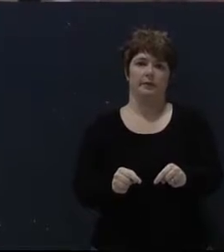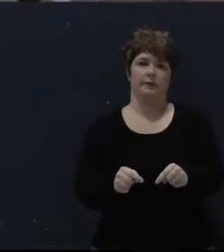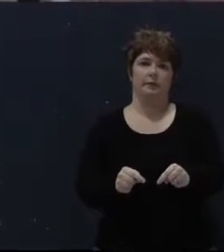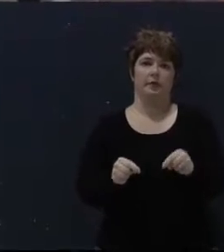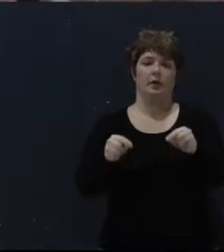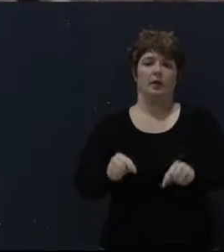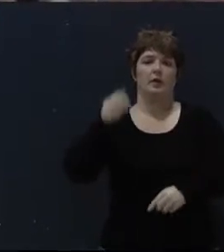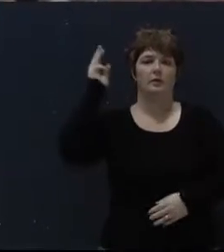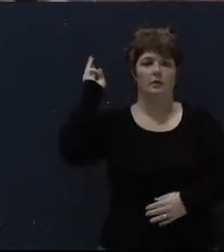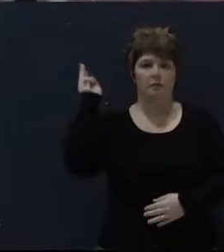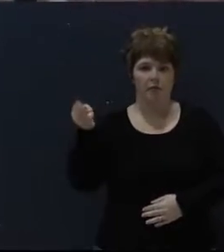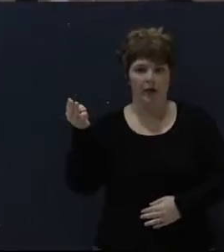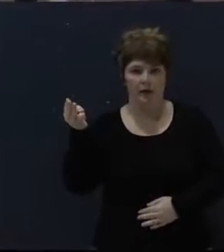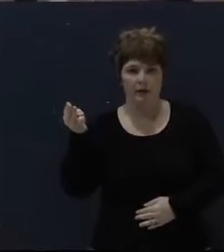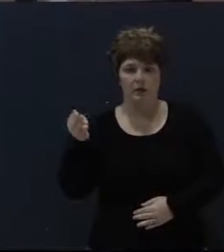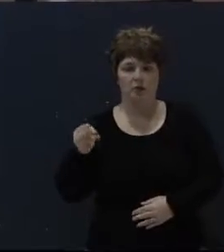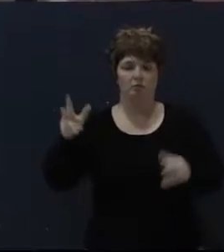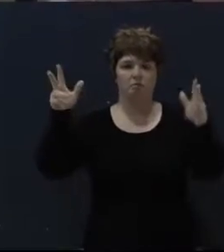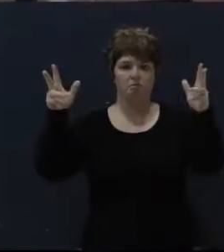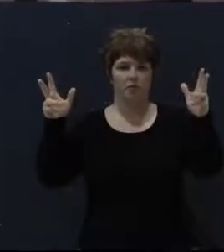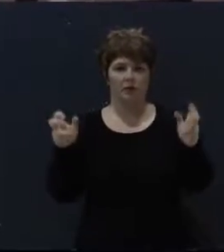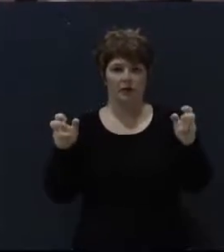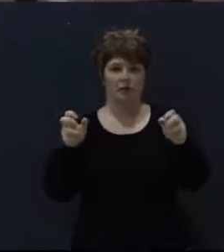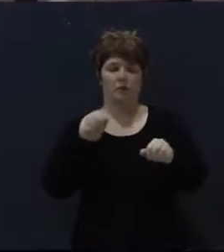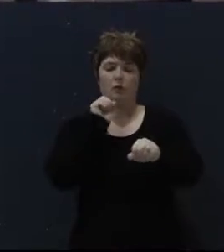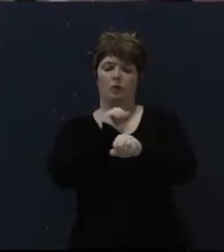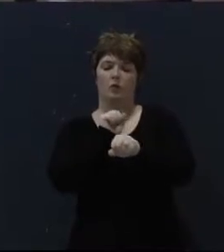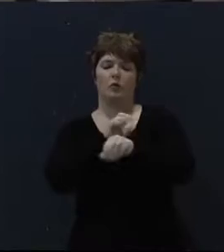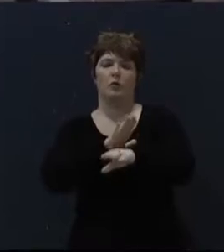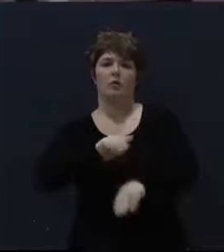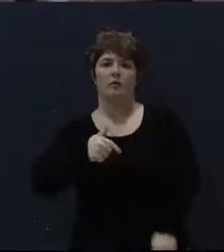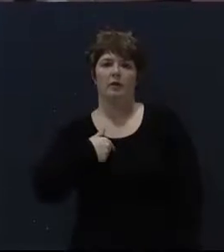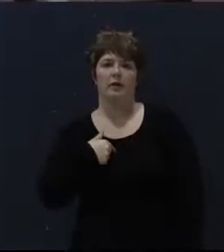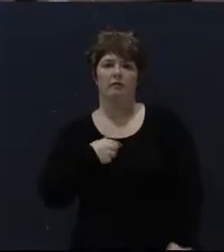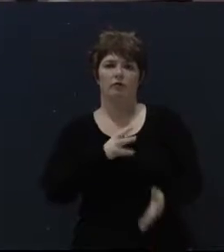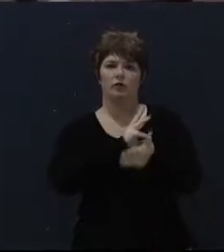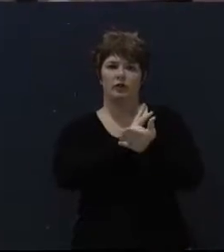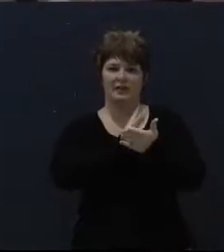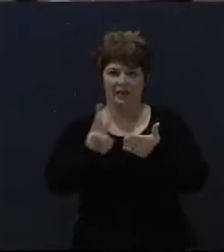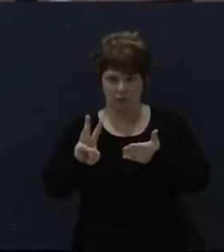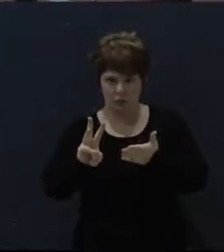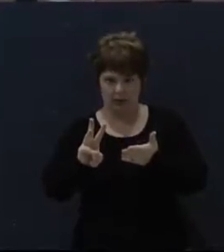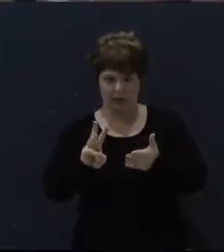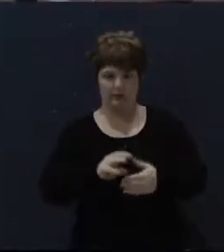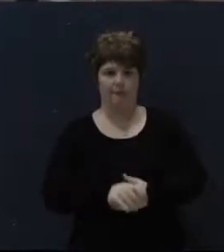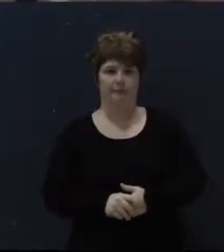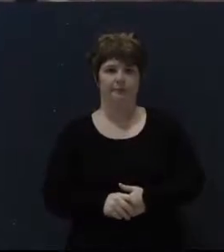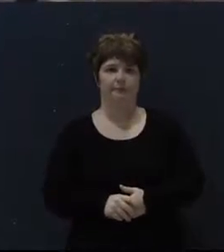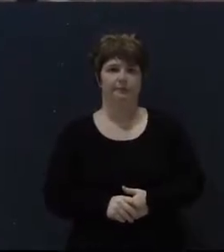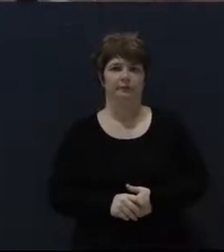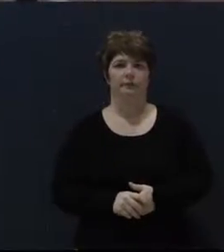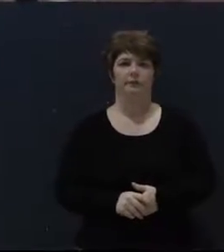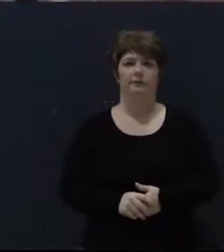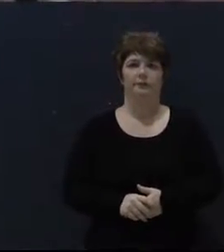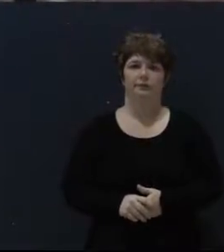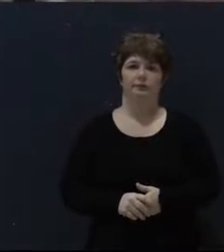this message and this theme has been working on me for about 6 weeks. And